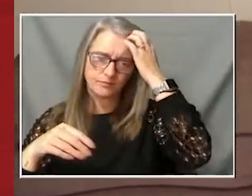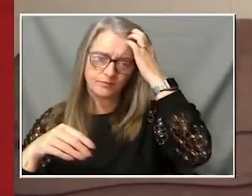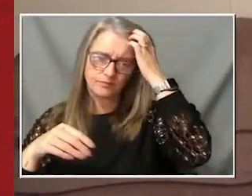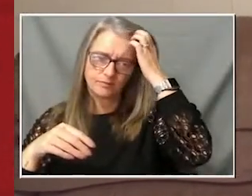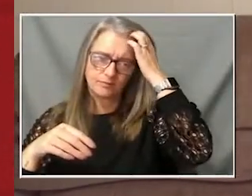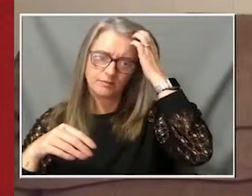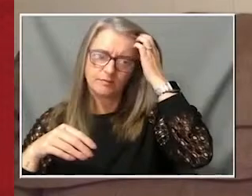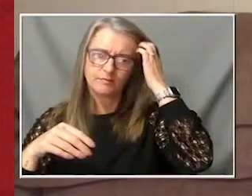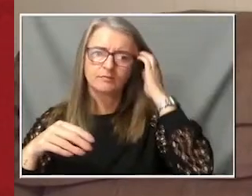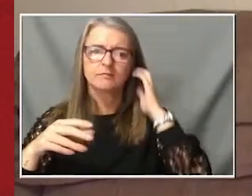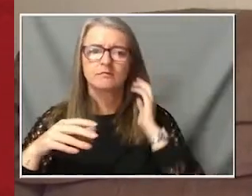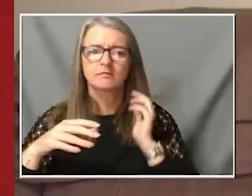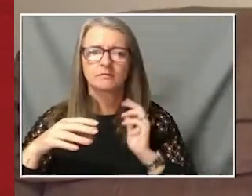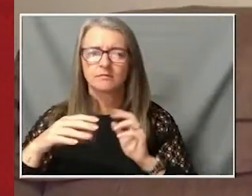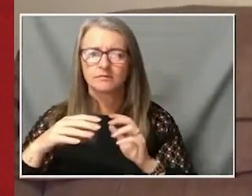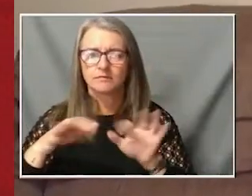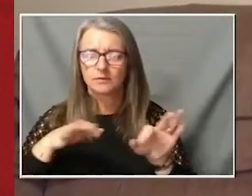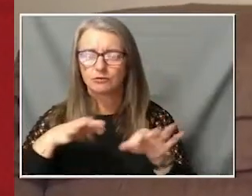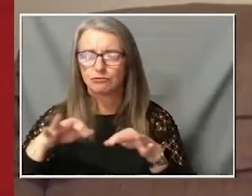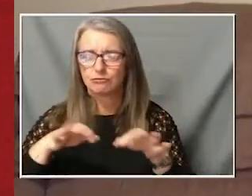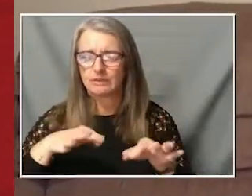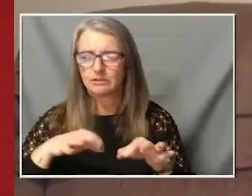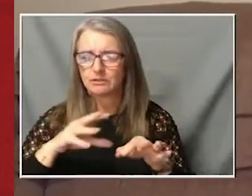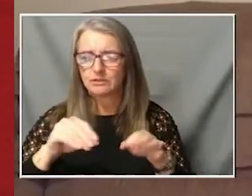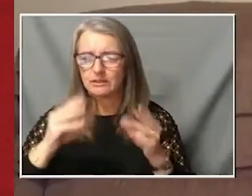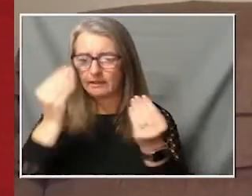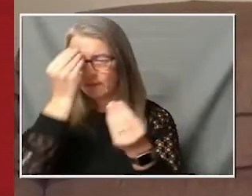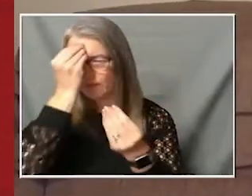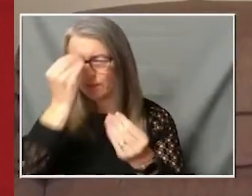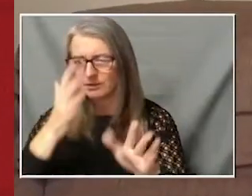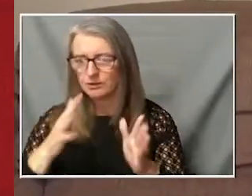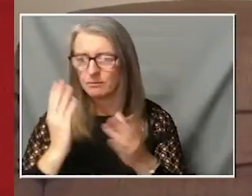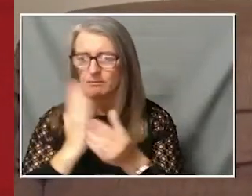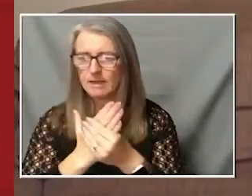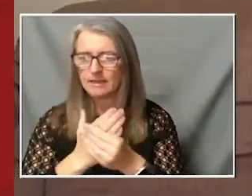in, along with the directions and the information